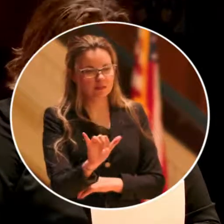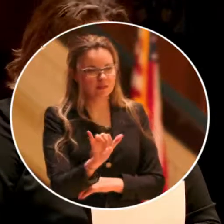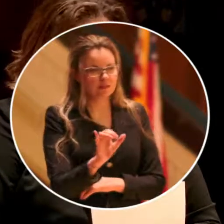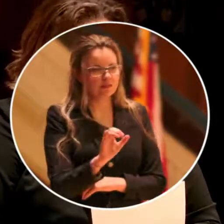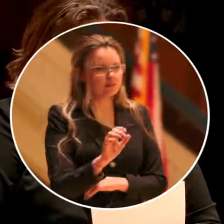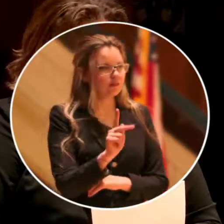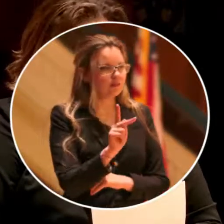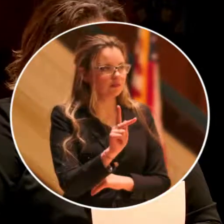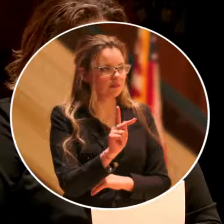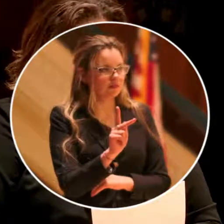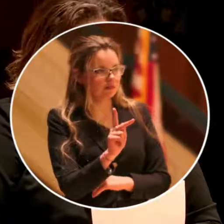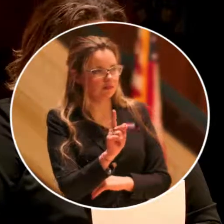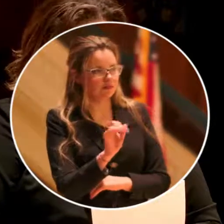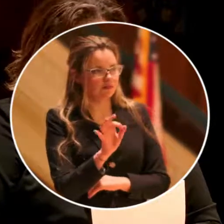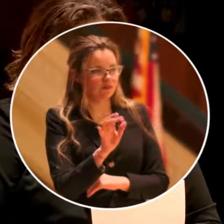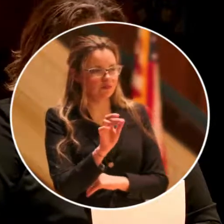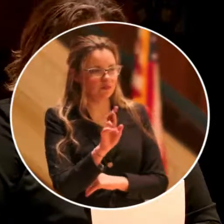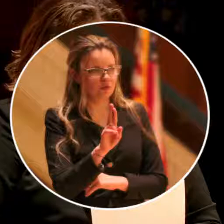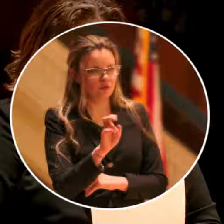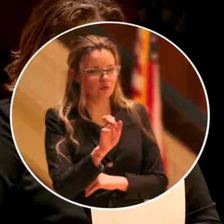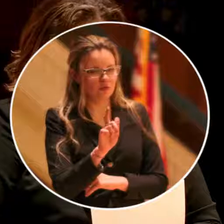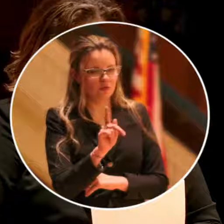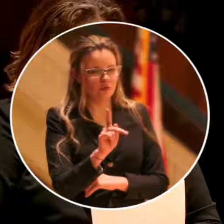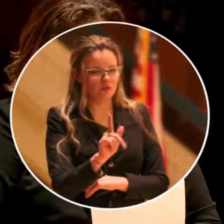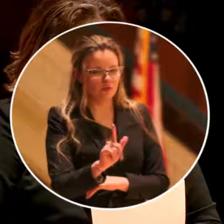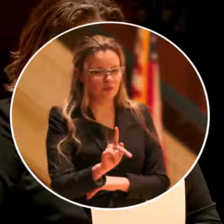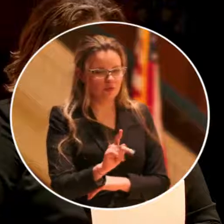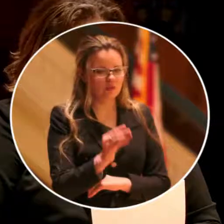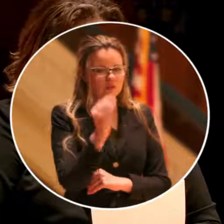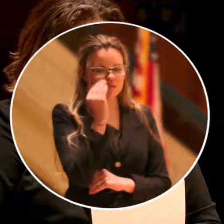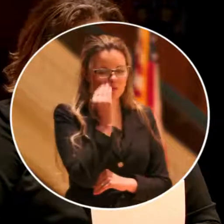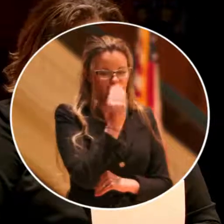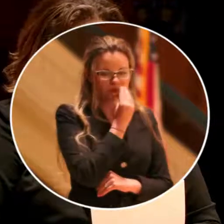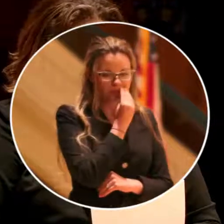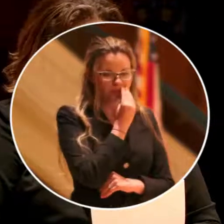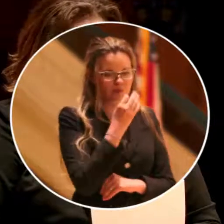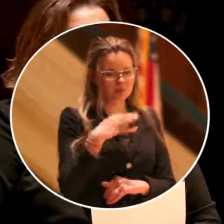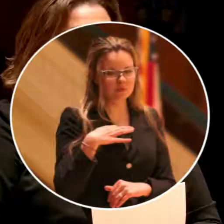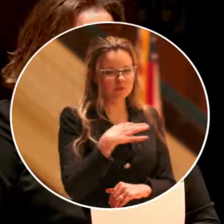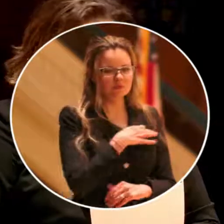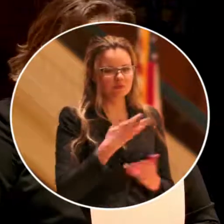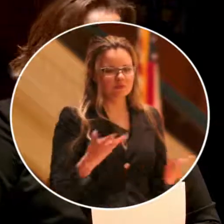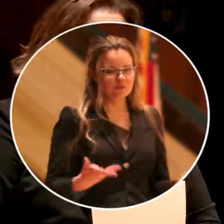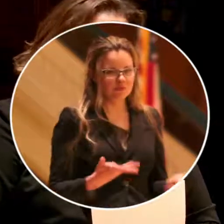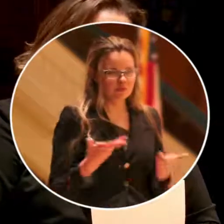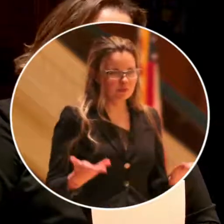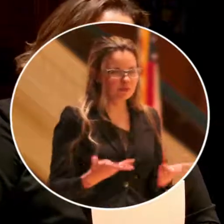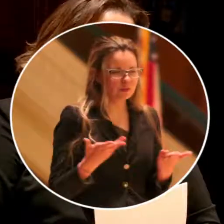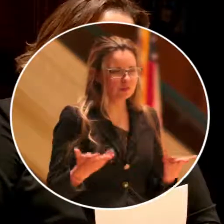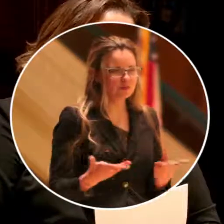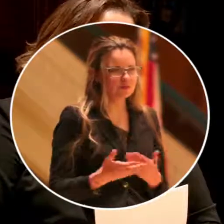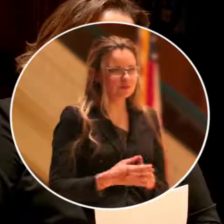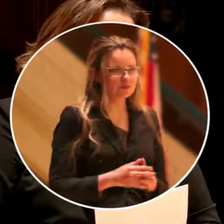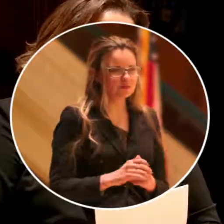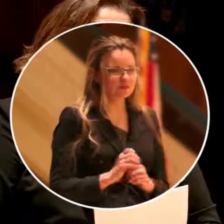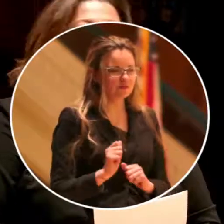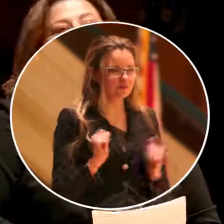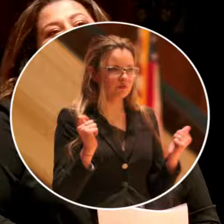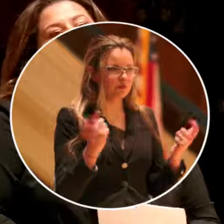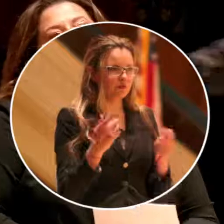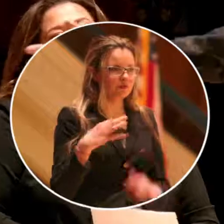Hochstein, and the team at the Society for Protection and Care of Children, the SPCC, and all our volunteers